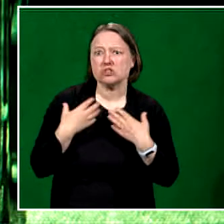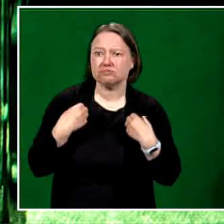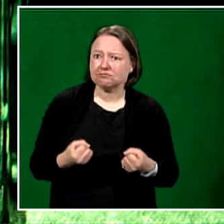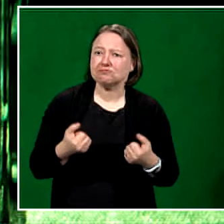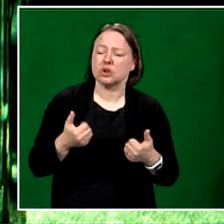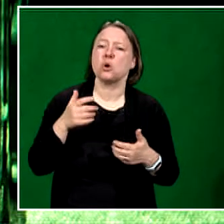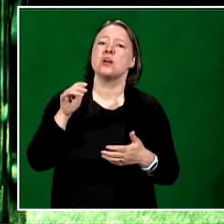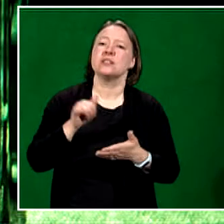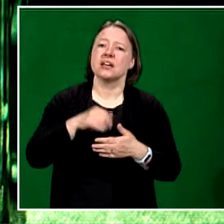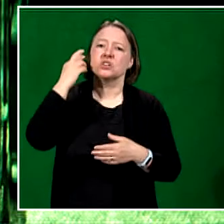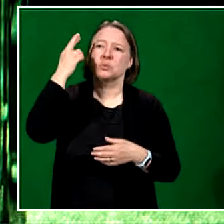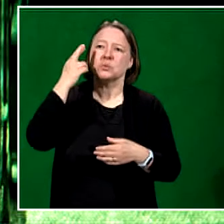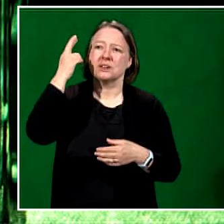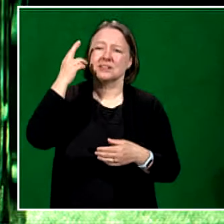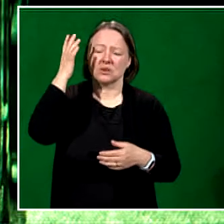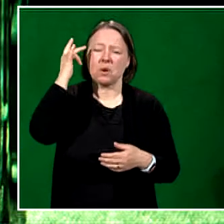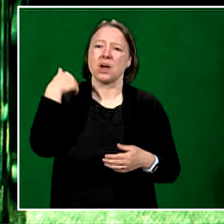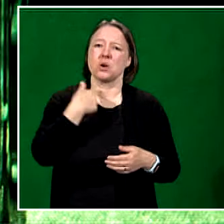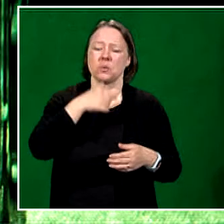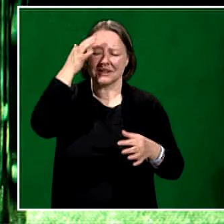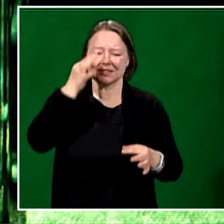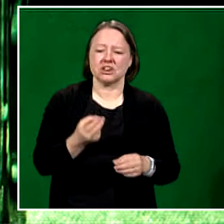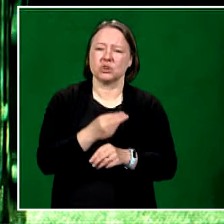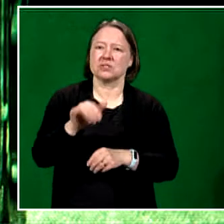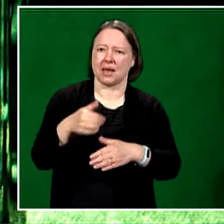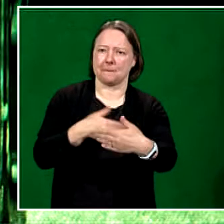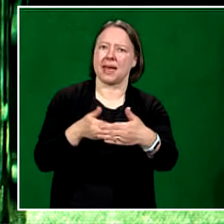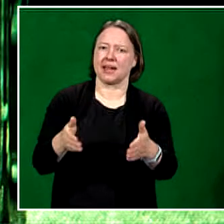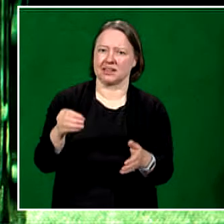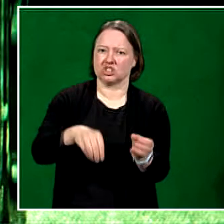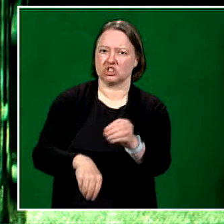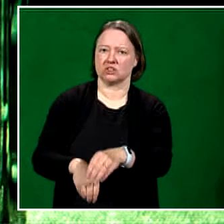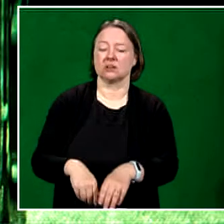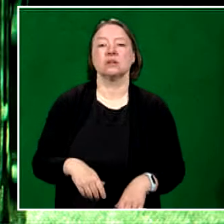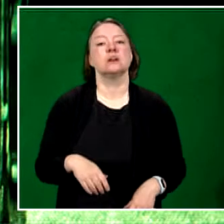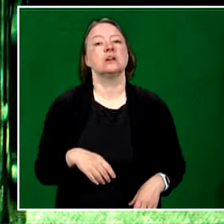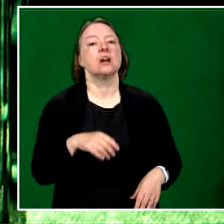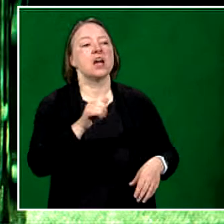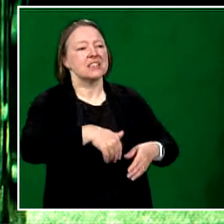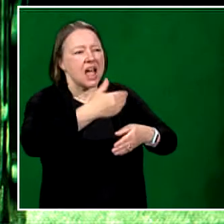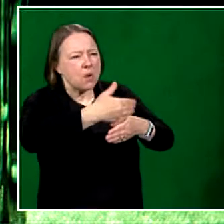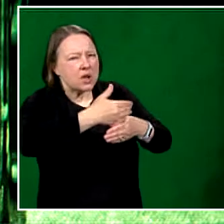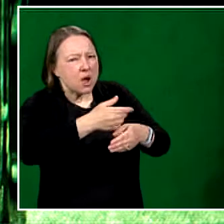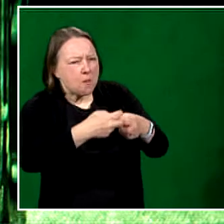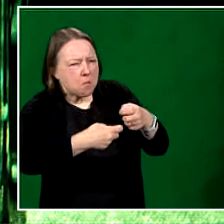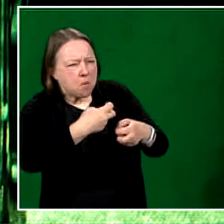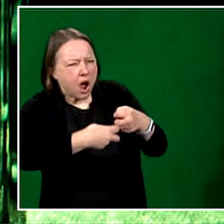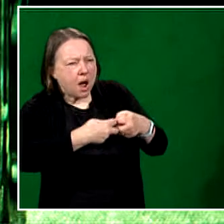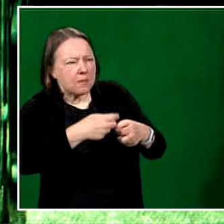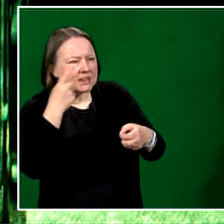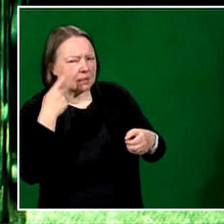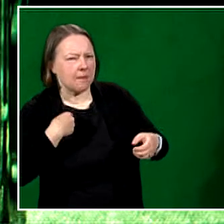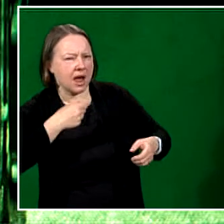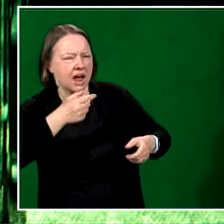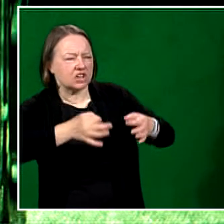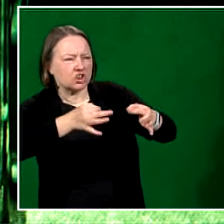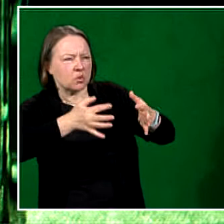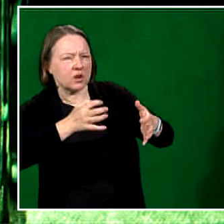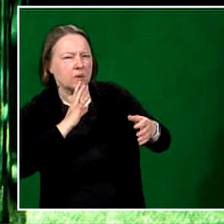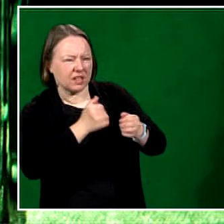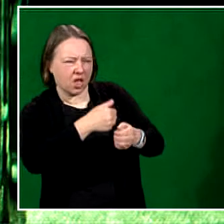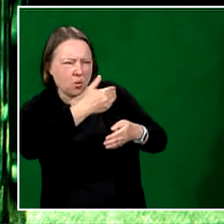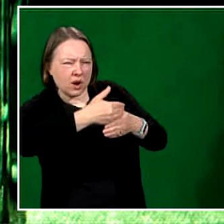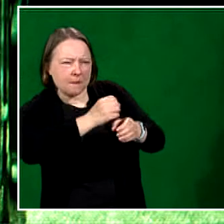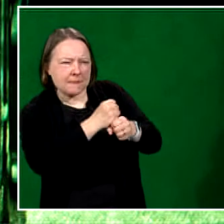So that is the reason as to why we picked that packaging. Is that window problematic though? I see my fellow judges are wanting to raise that point. What's the window